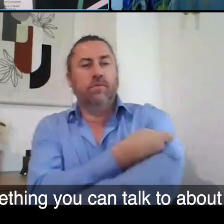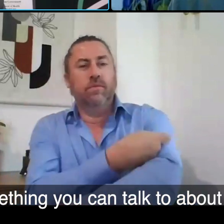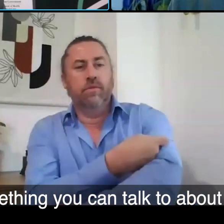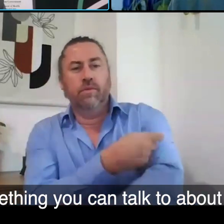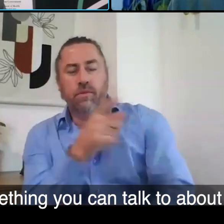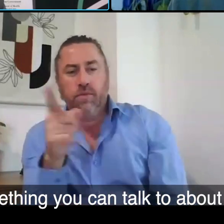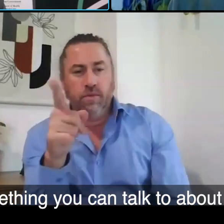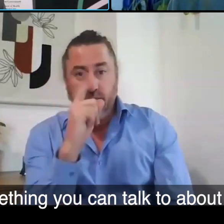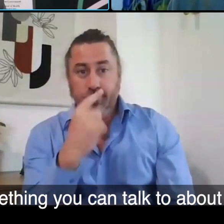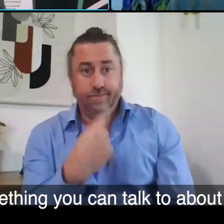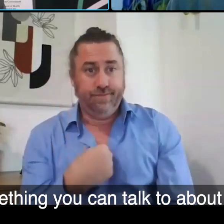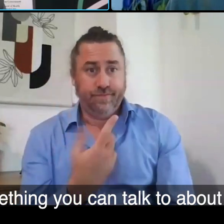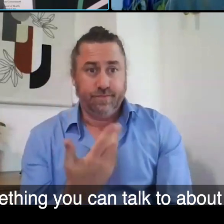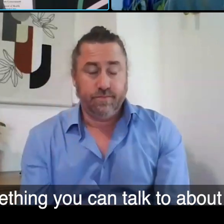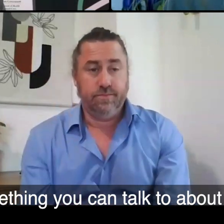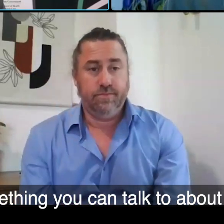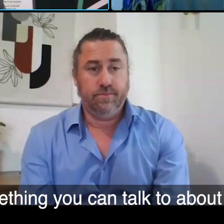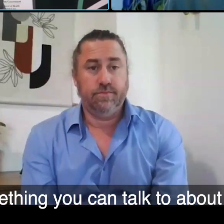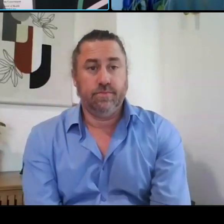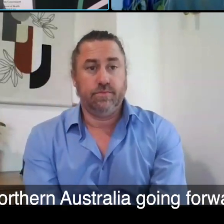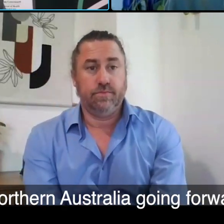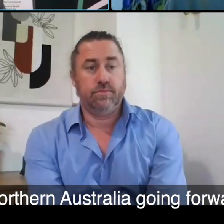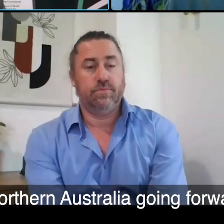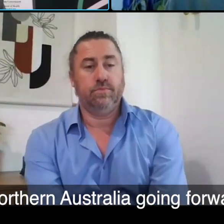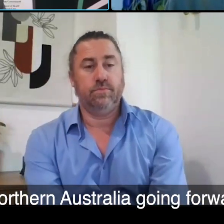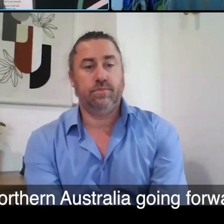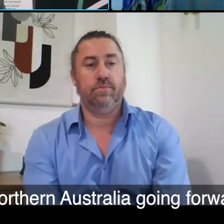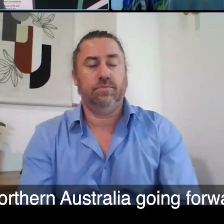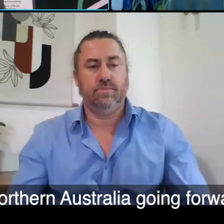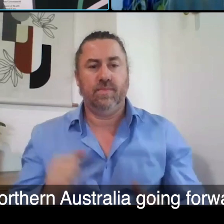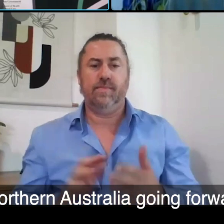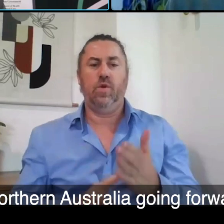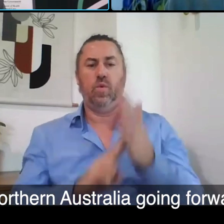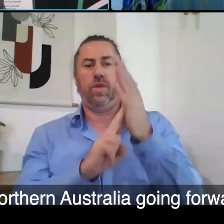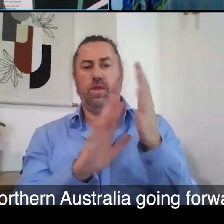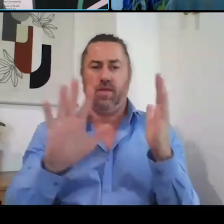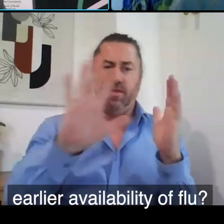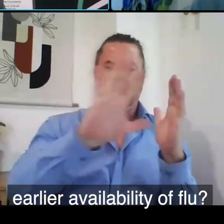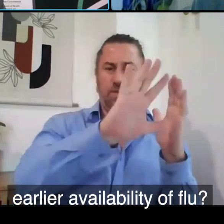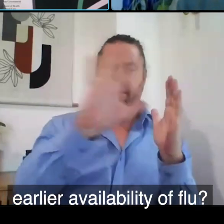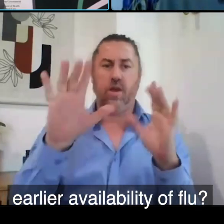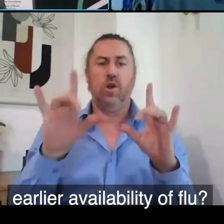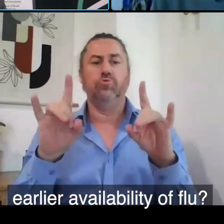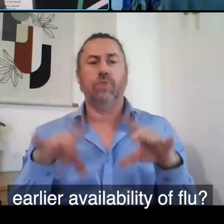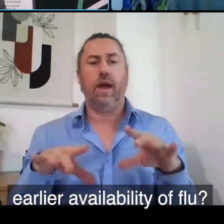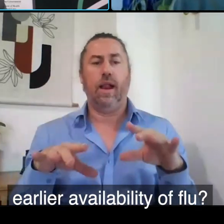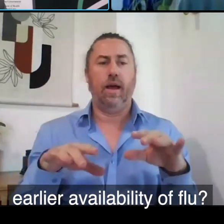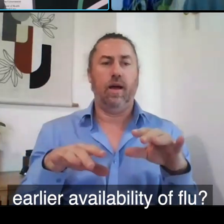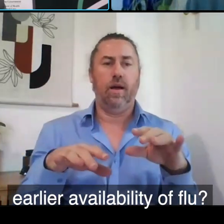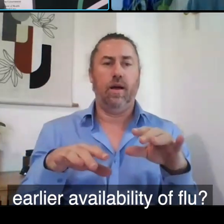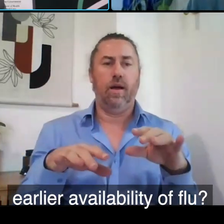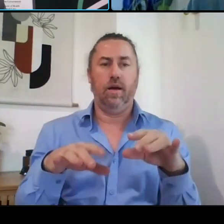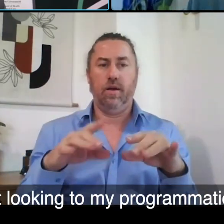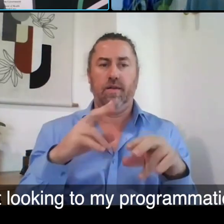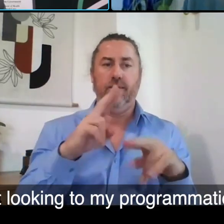you can talk to about availability in Northern Australia going forward, earlier availability of